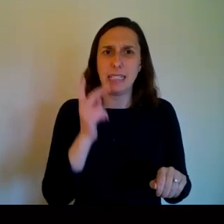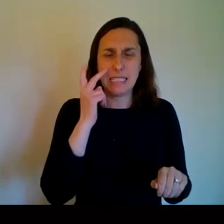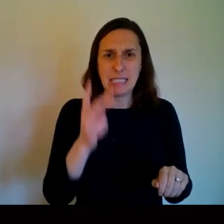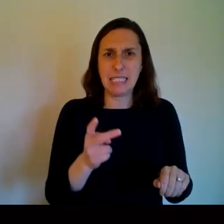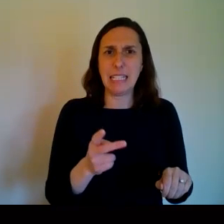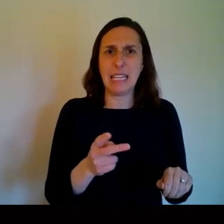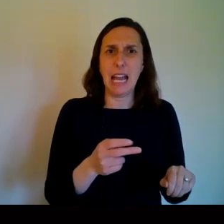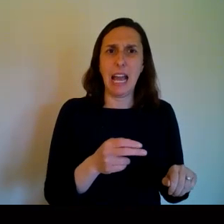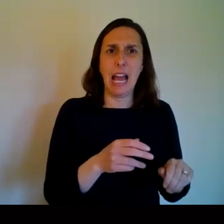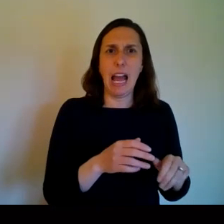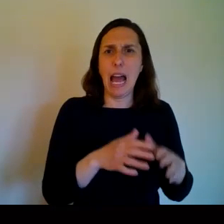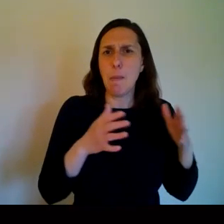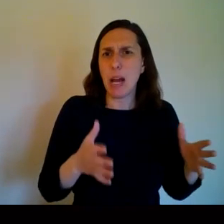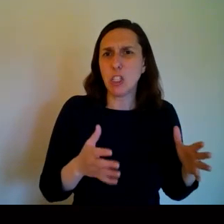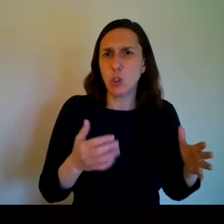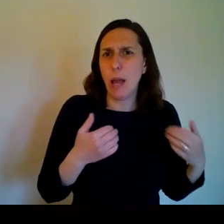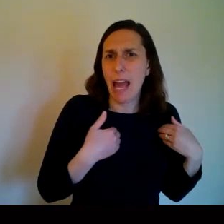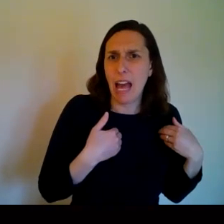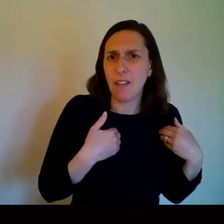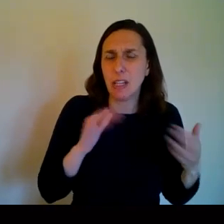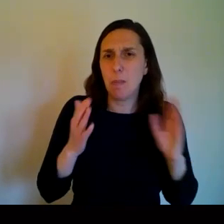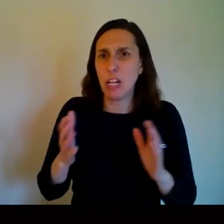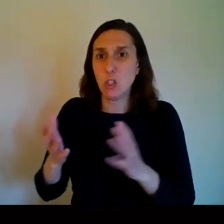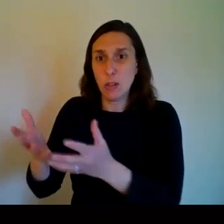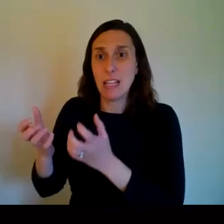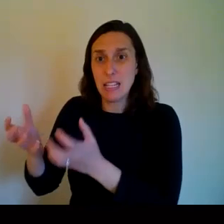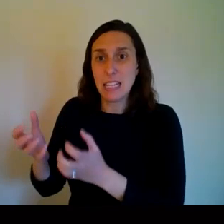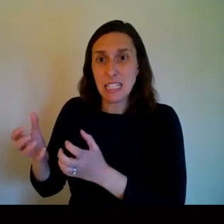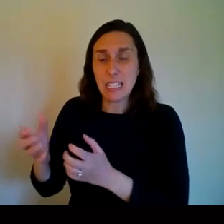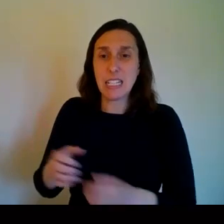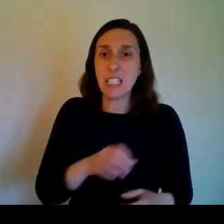supply demand curves for these and alter this function